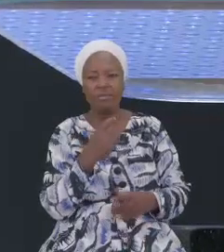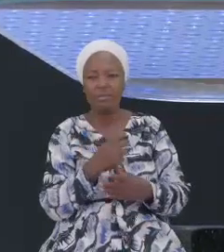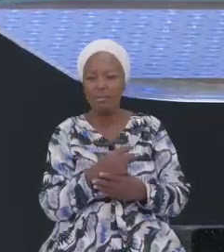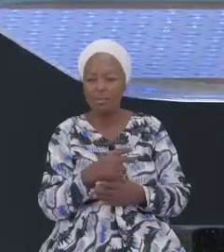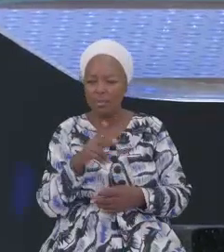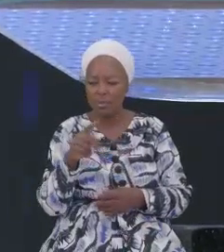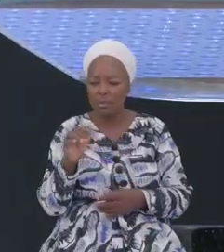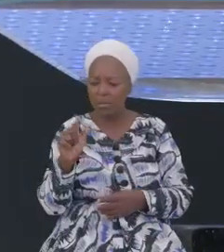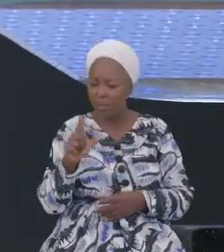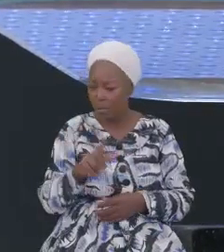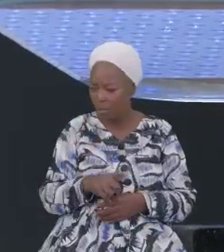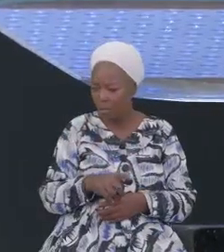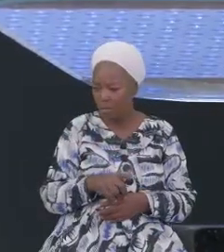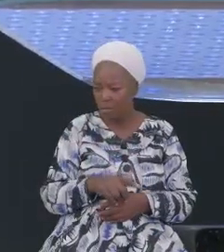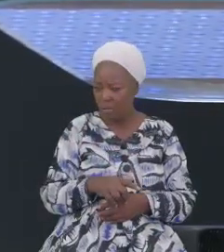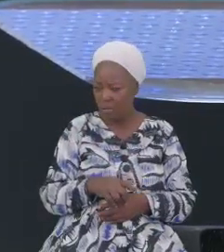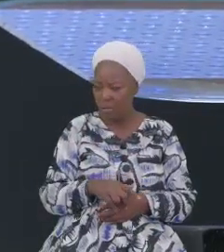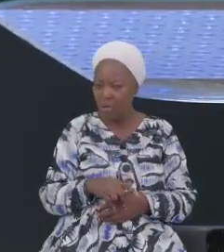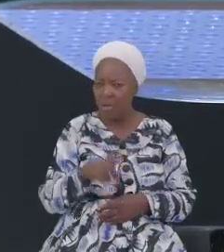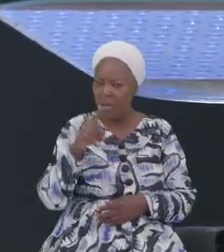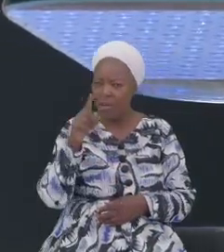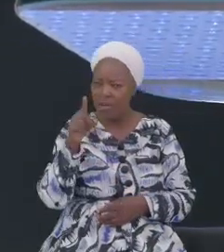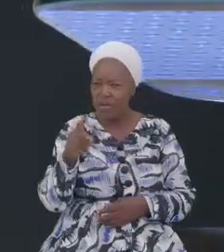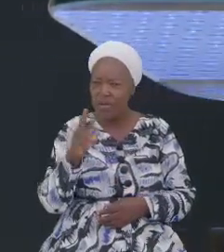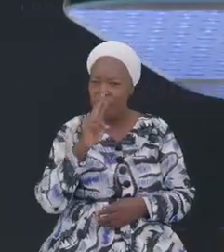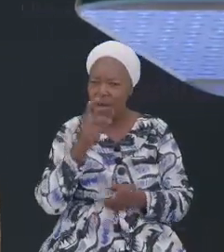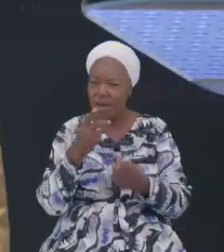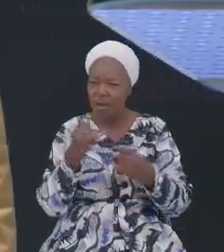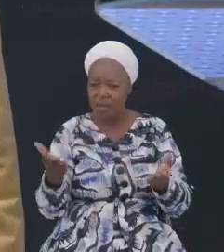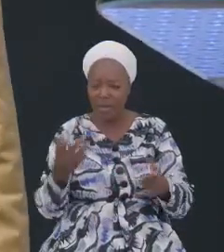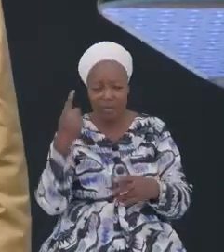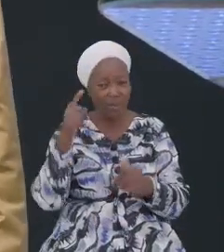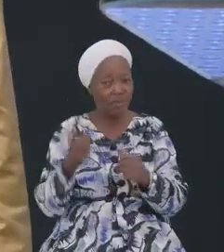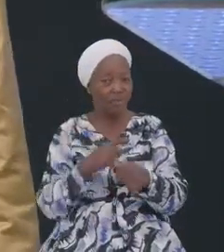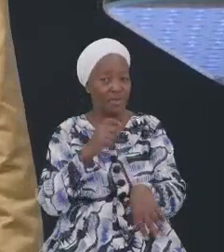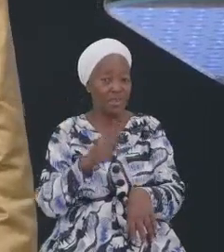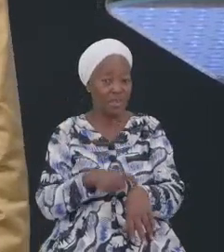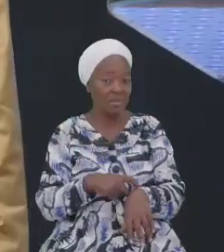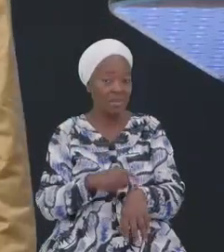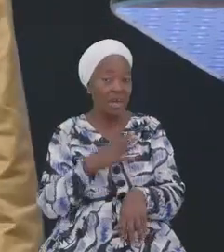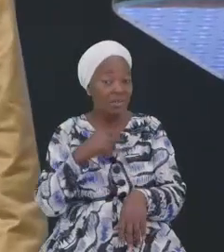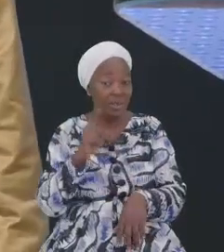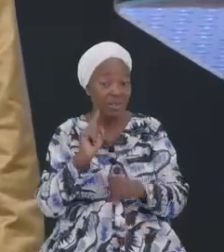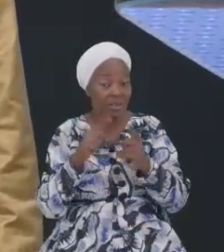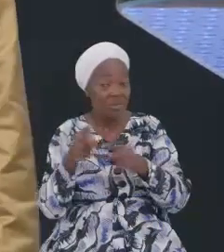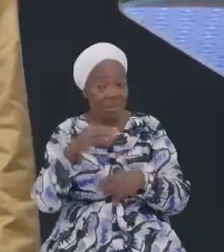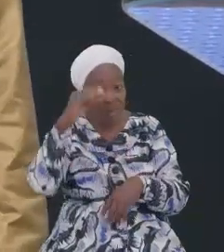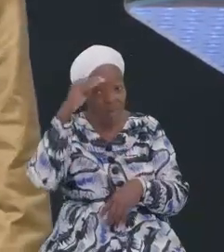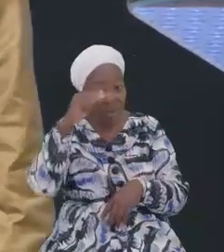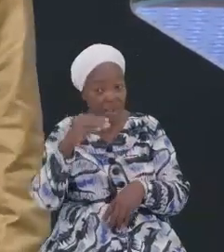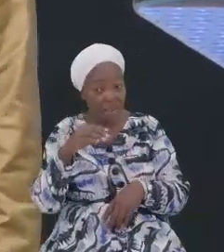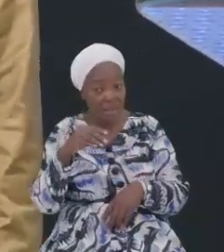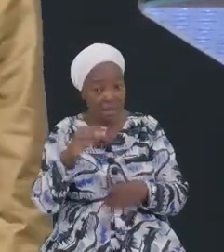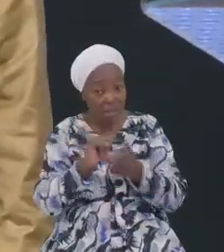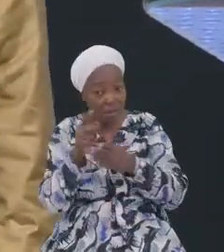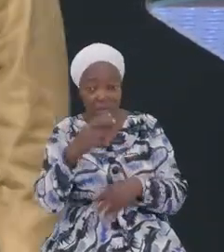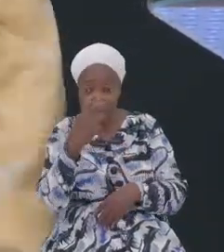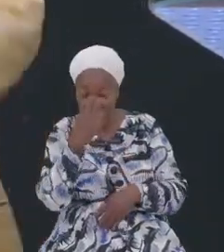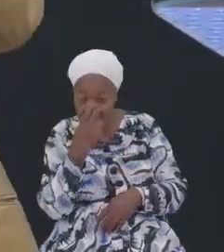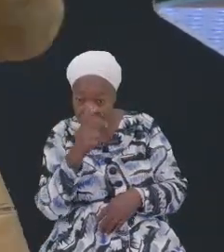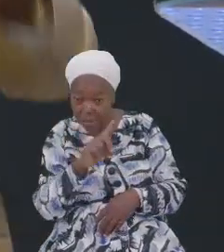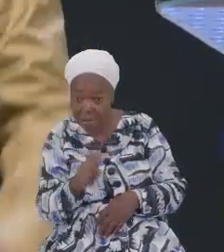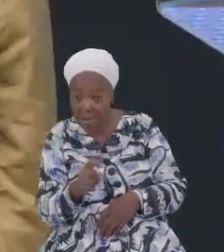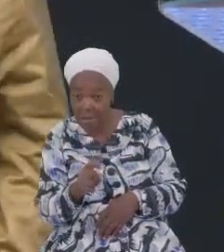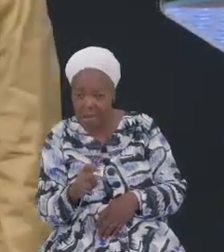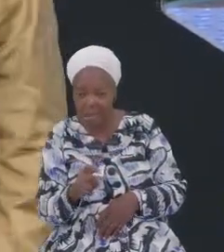Paul, you are coming here for the first time and you're talking to a man, thou shalt be blind. What